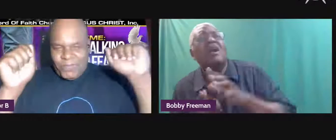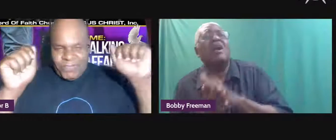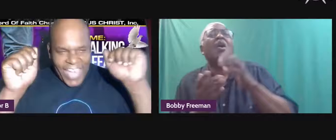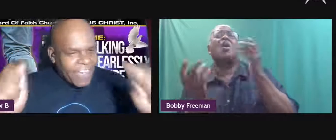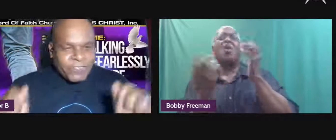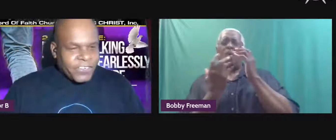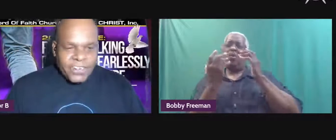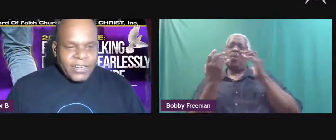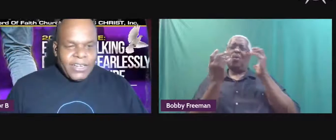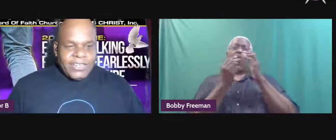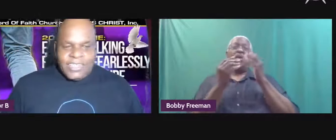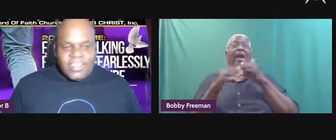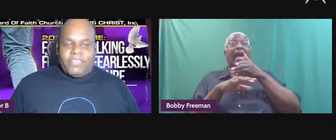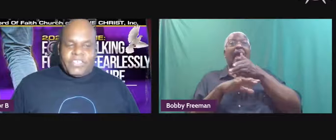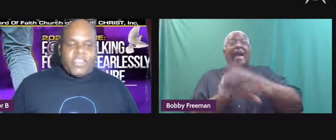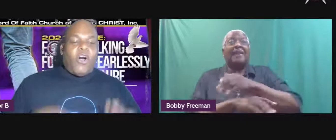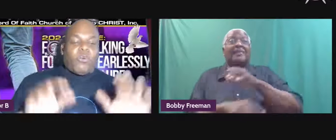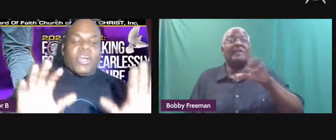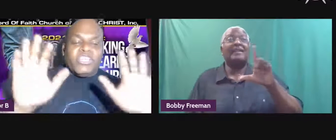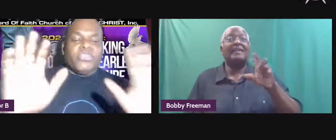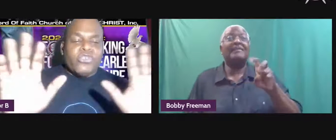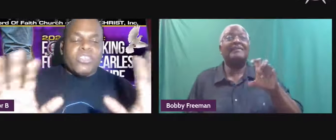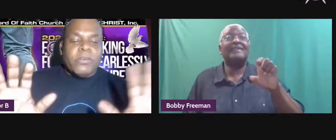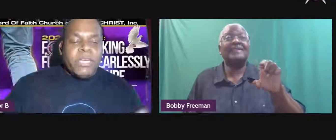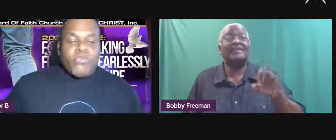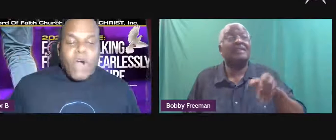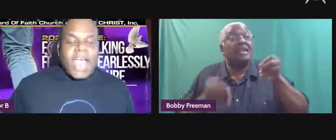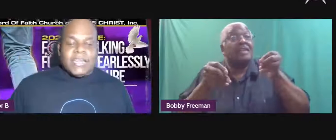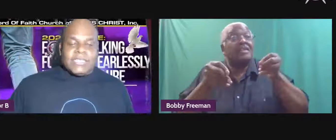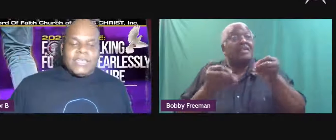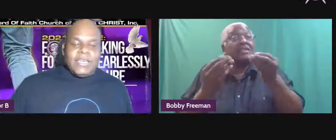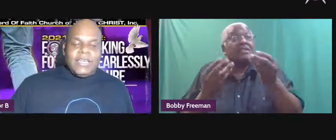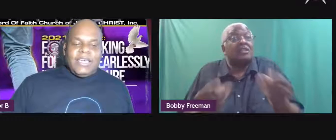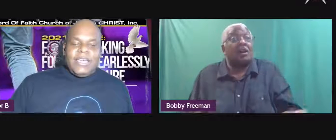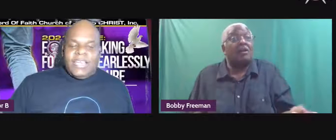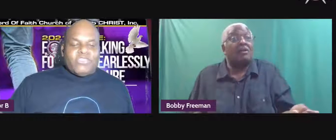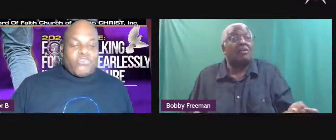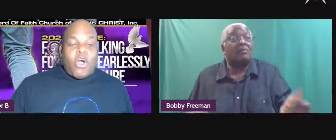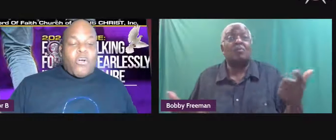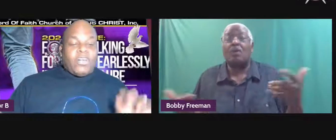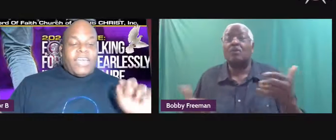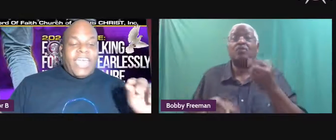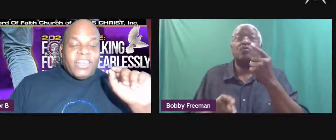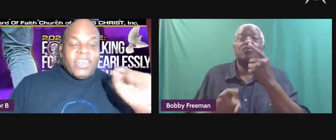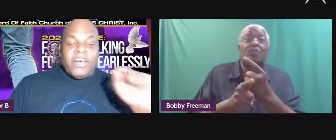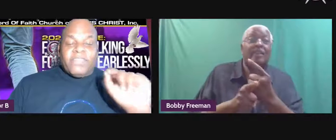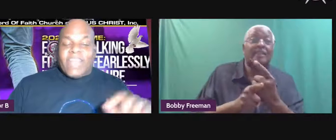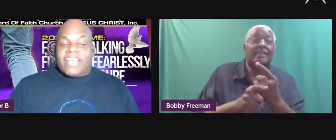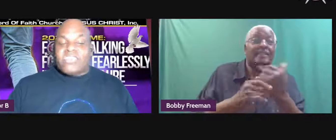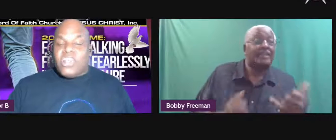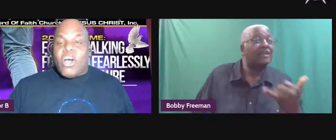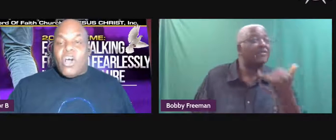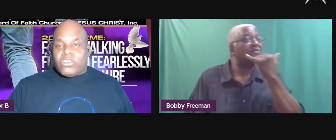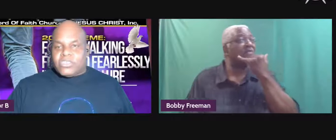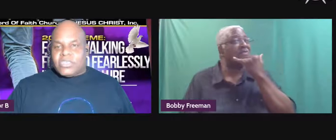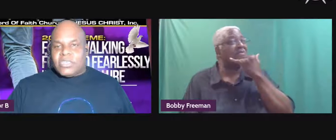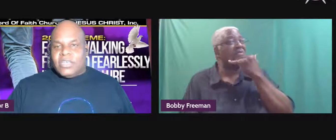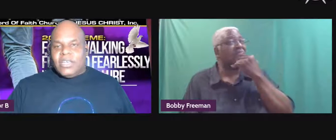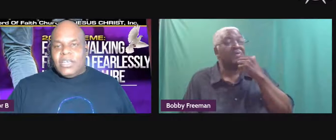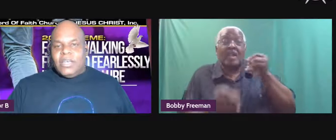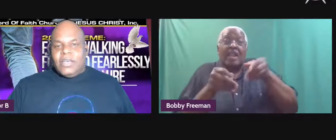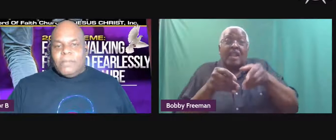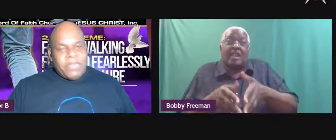Oh, after the love has gone, what used to be right is wrong. Can love that's